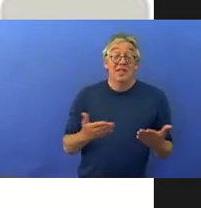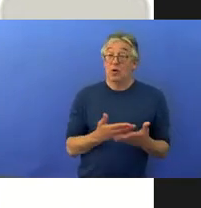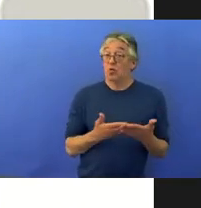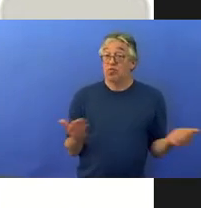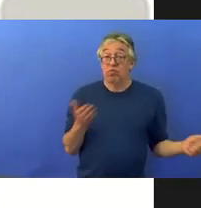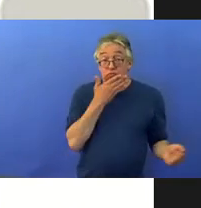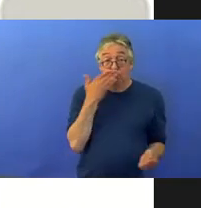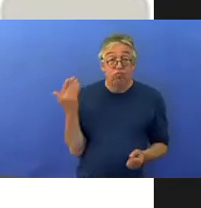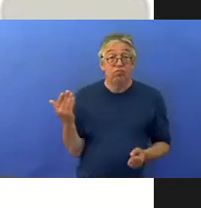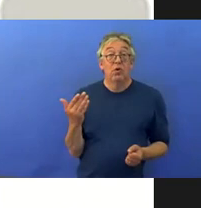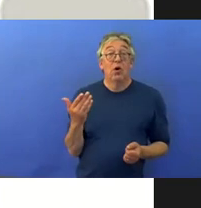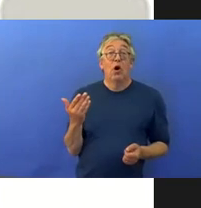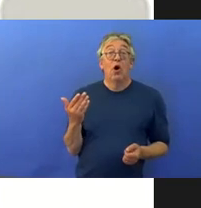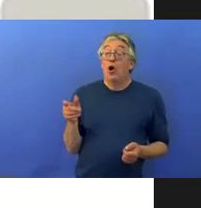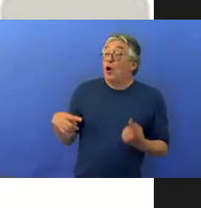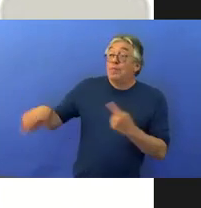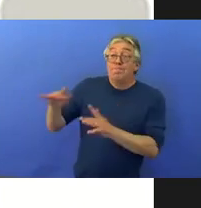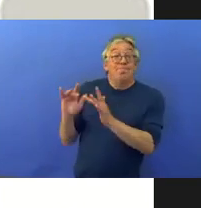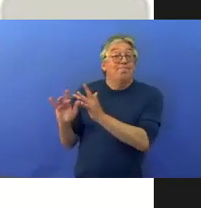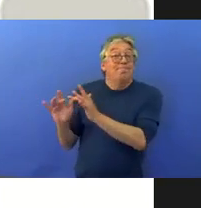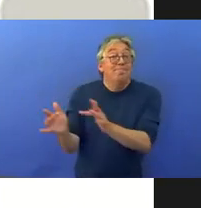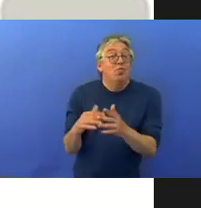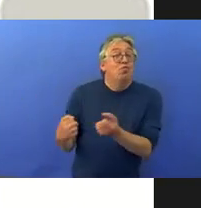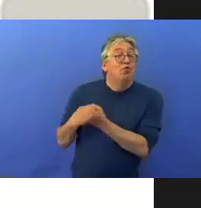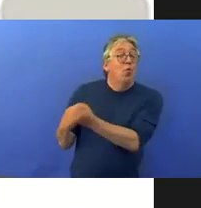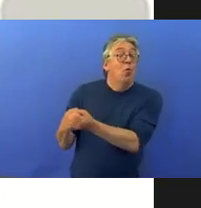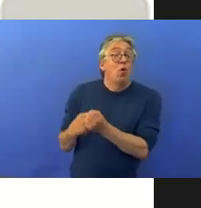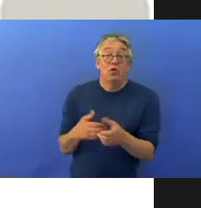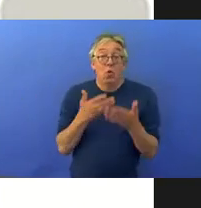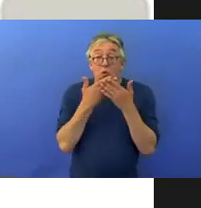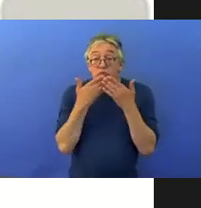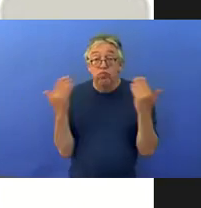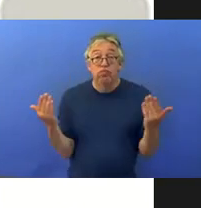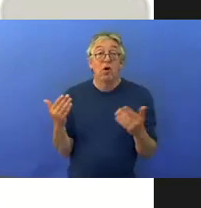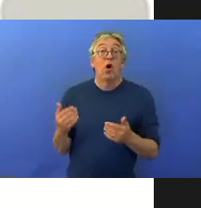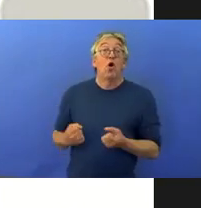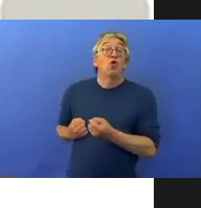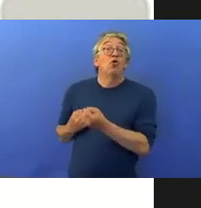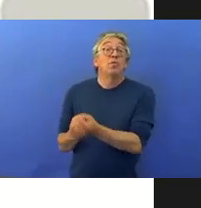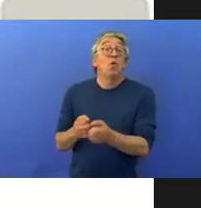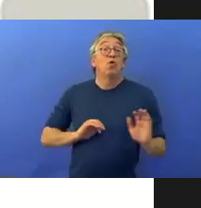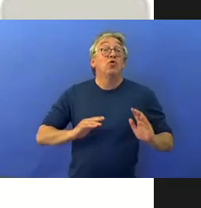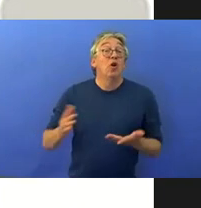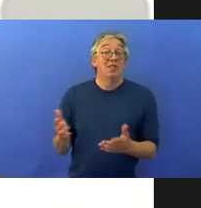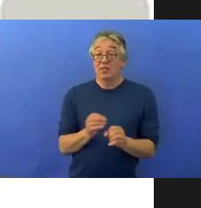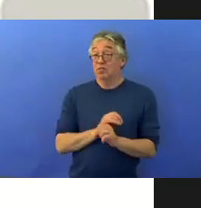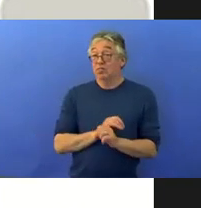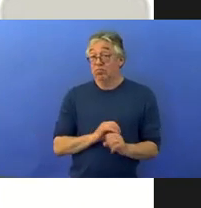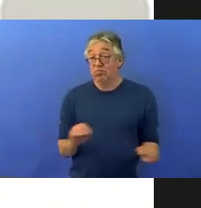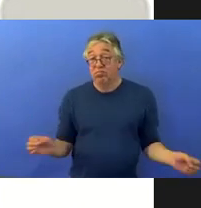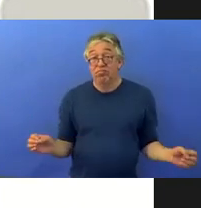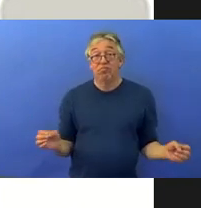assistance or peer-to-peer support. Persistent denial of their equality before the law, and the absence of support